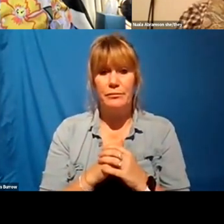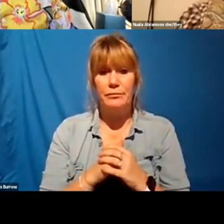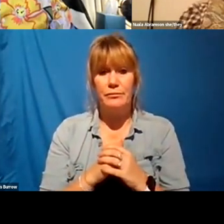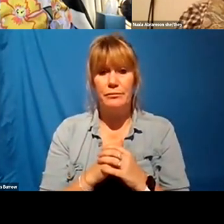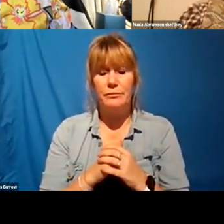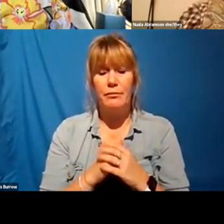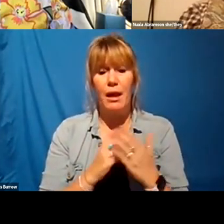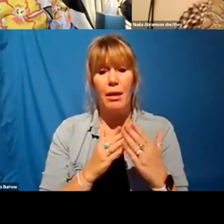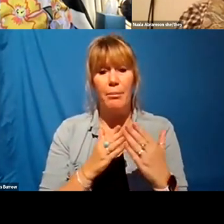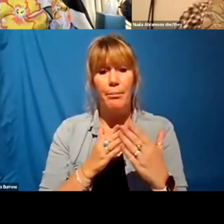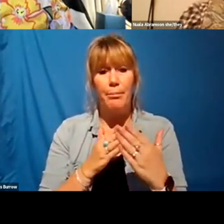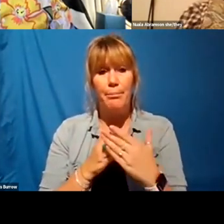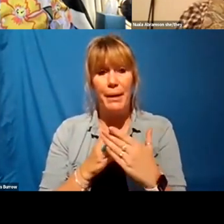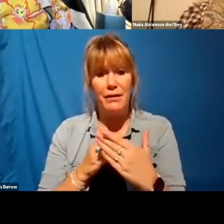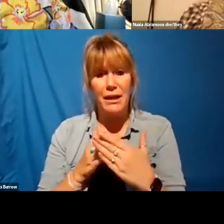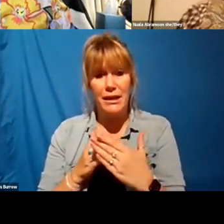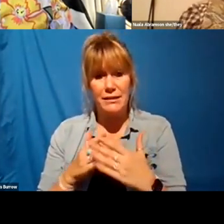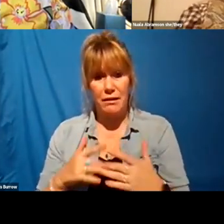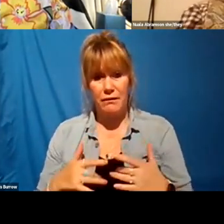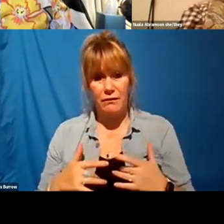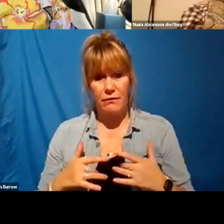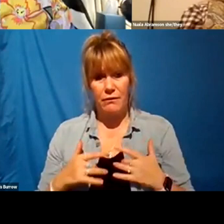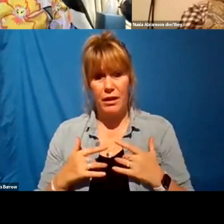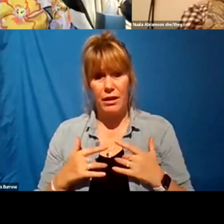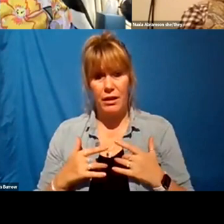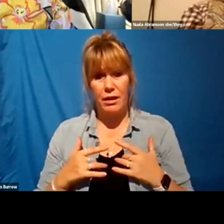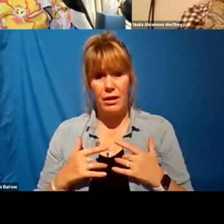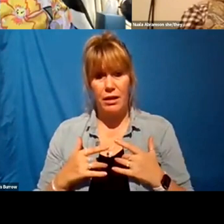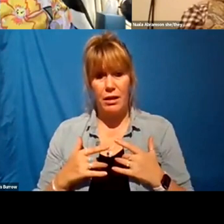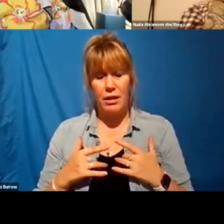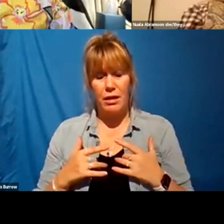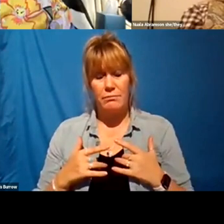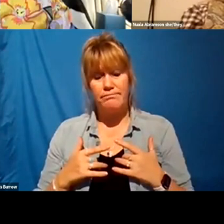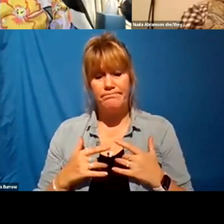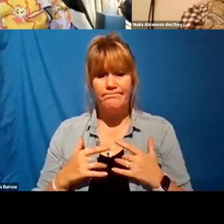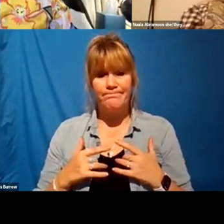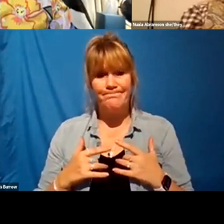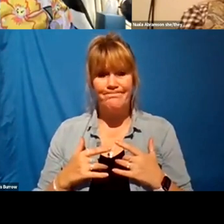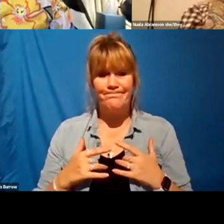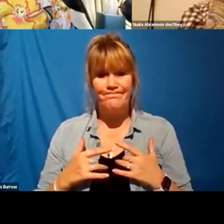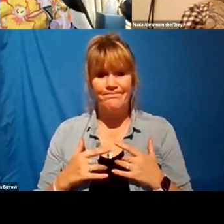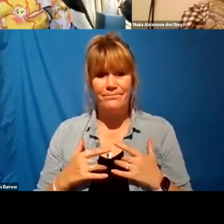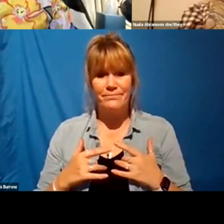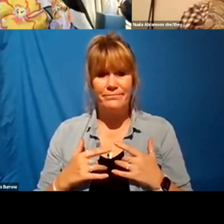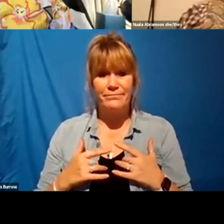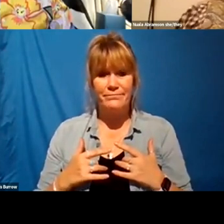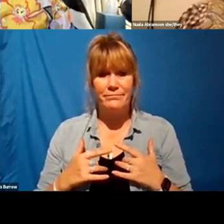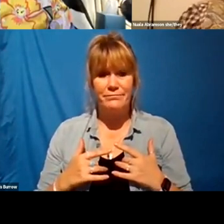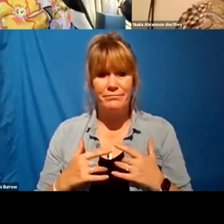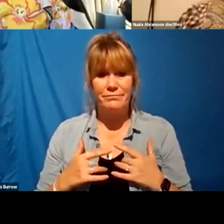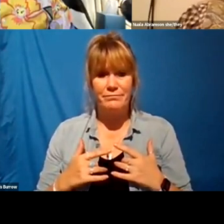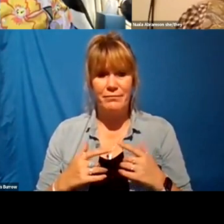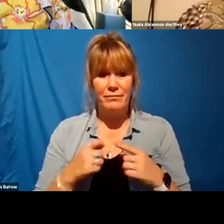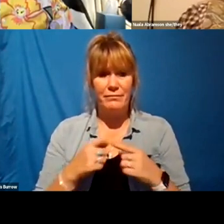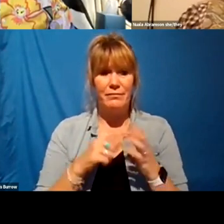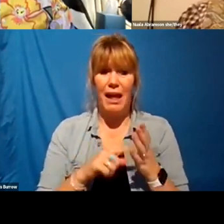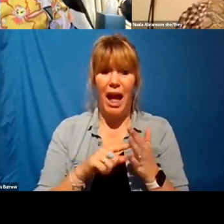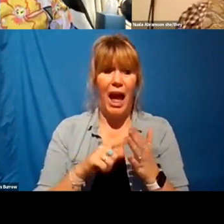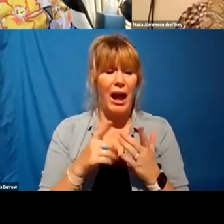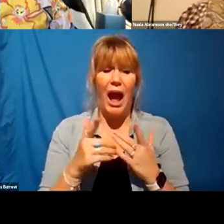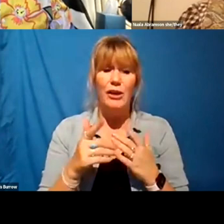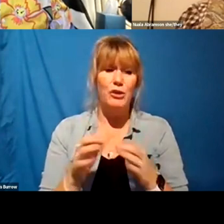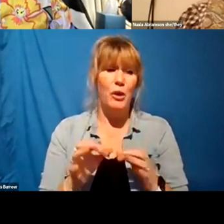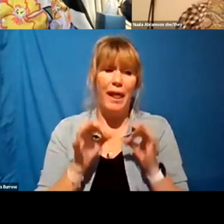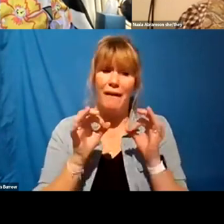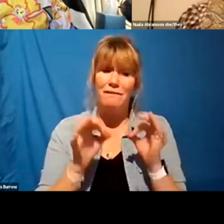barriers, I suppose. Yeah, it depends on, I mean, I can't do the level of fine detail that either of